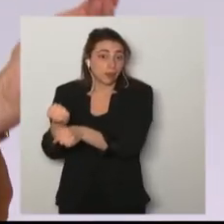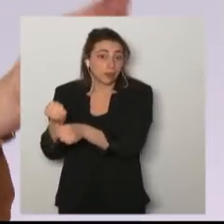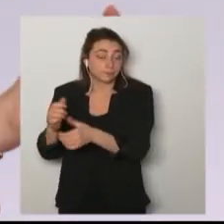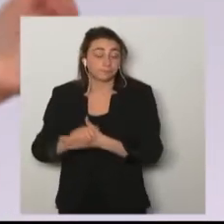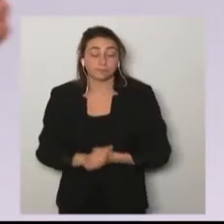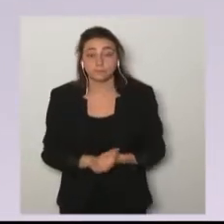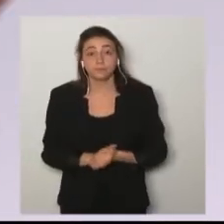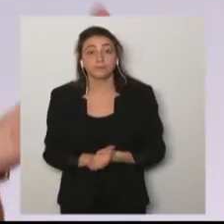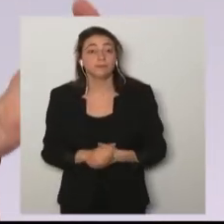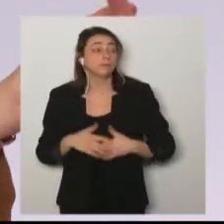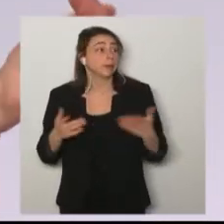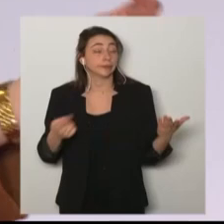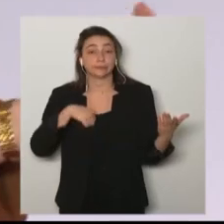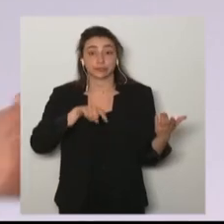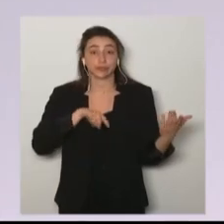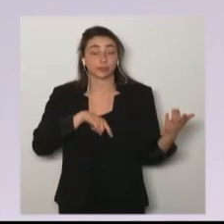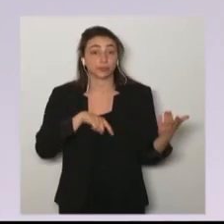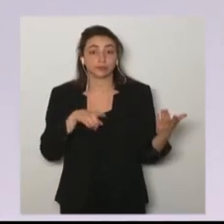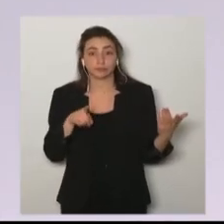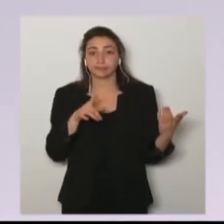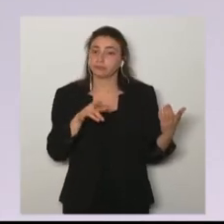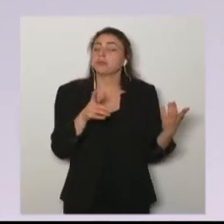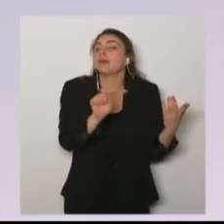we also talk about the young people.